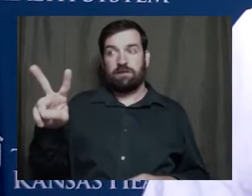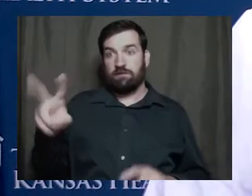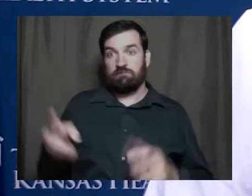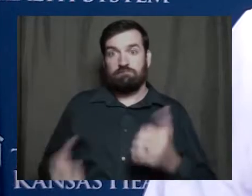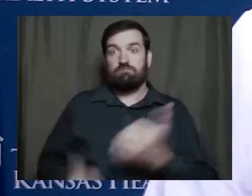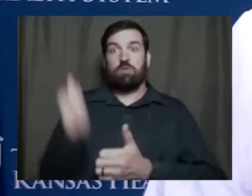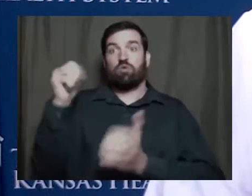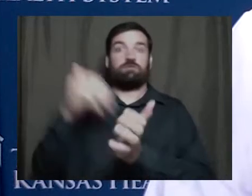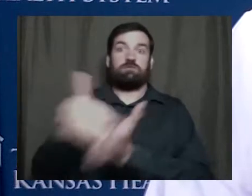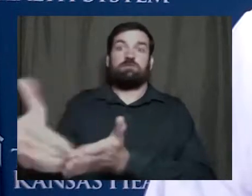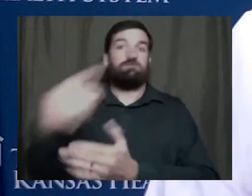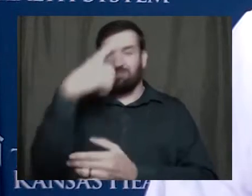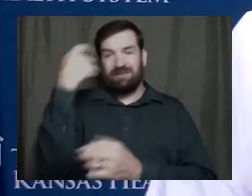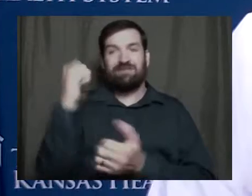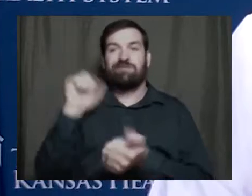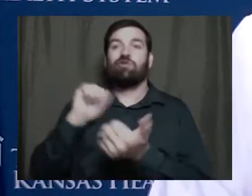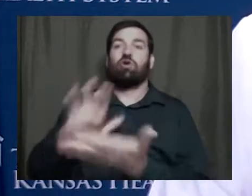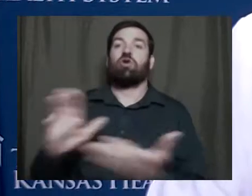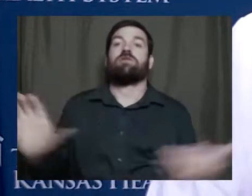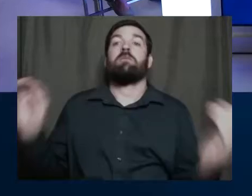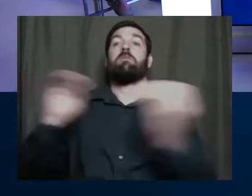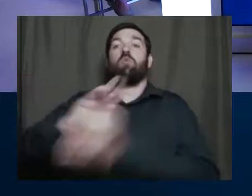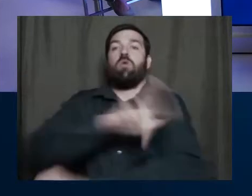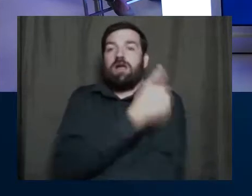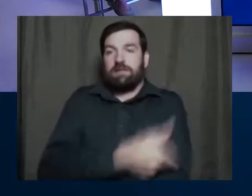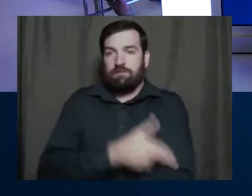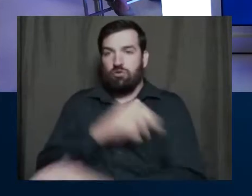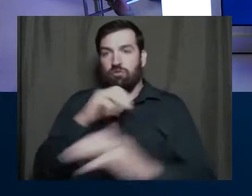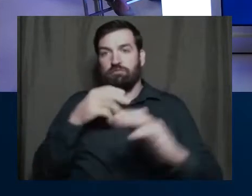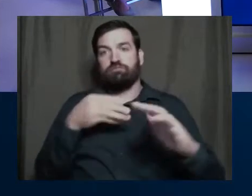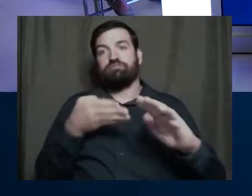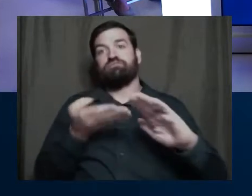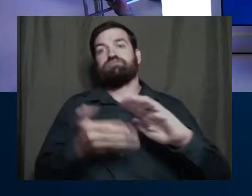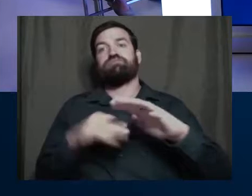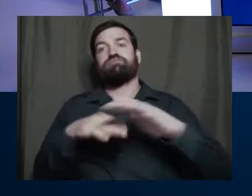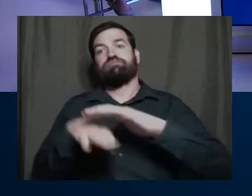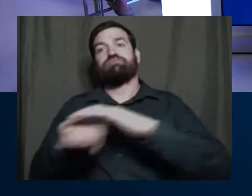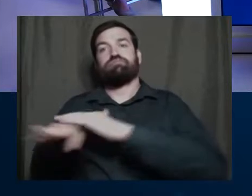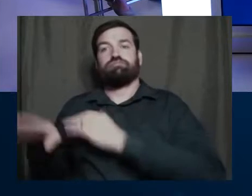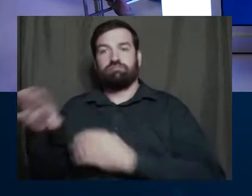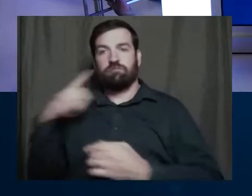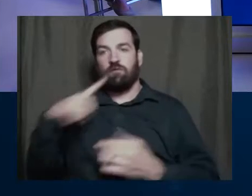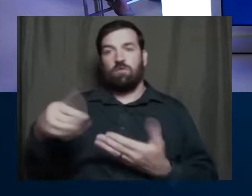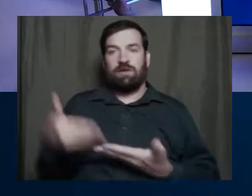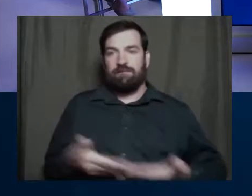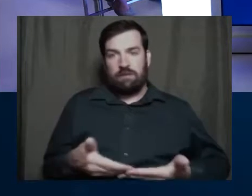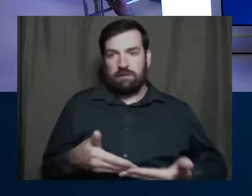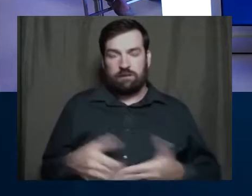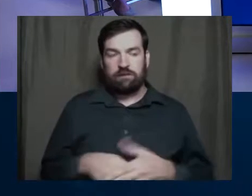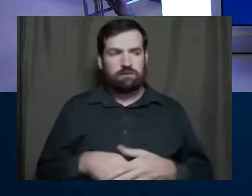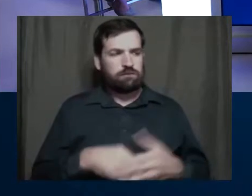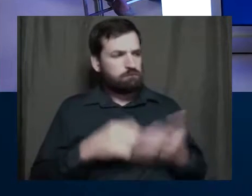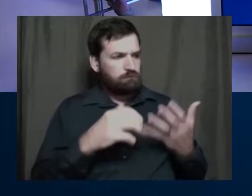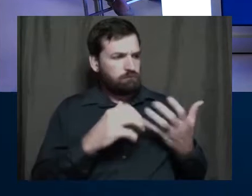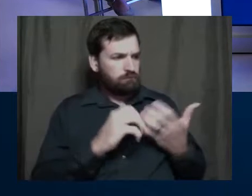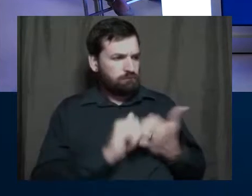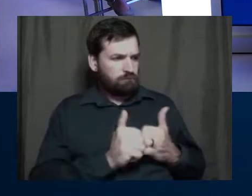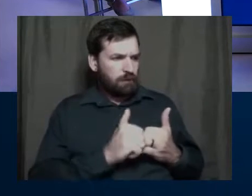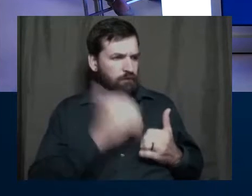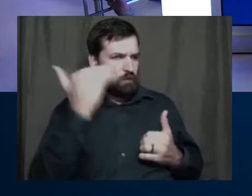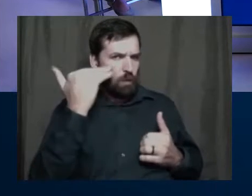more hospitalizations for infants than others. So for parents, how do we know if it's flu, cold,